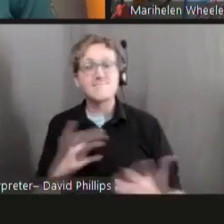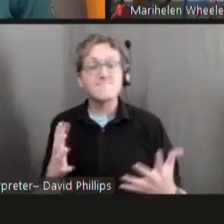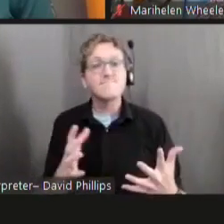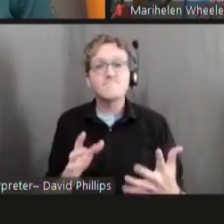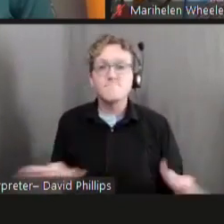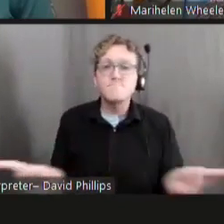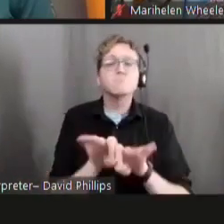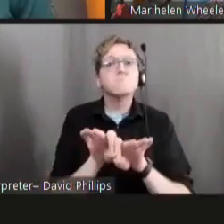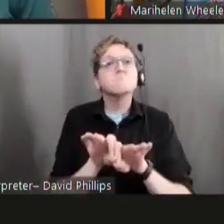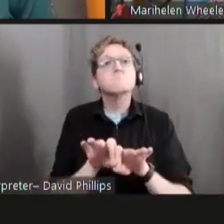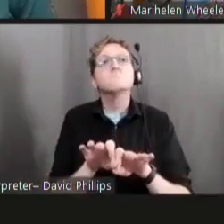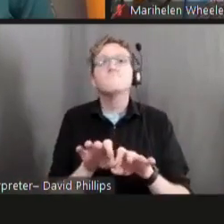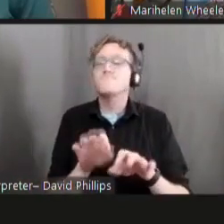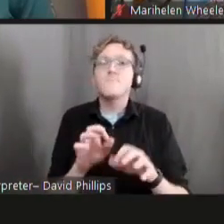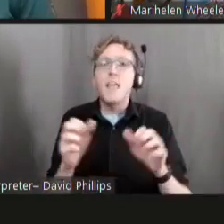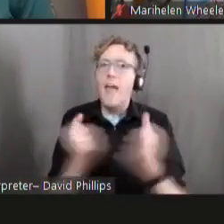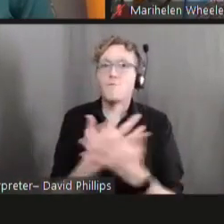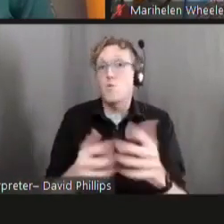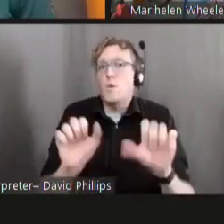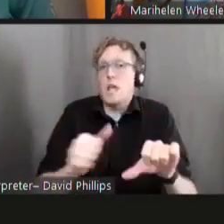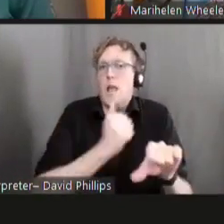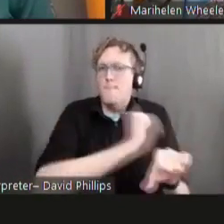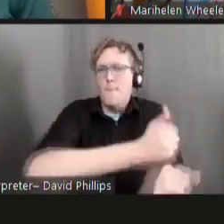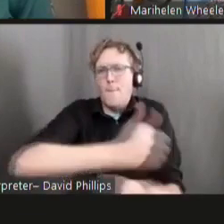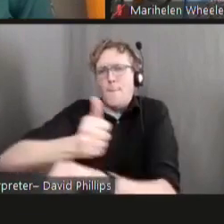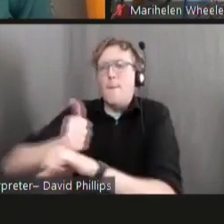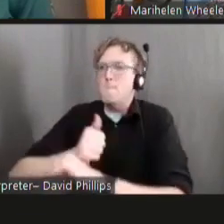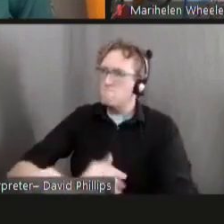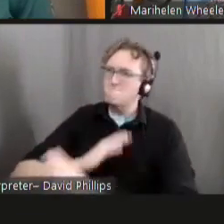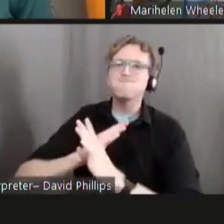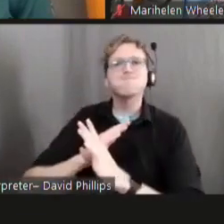implement all the necessary measures to start curbing this epidemic.